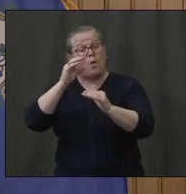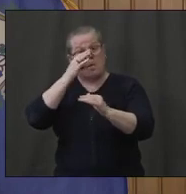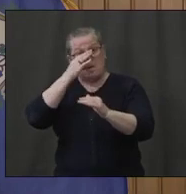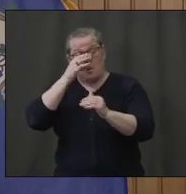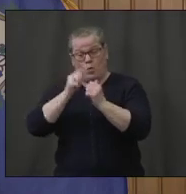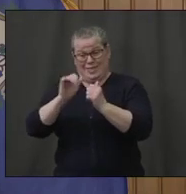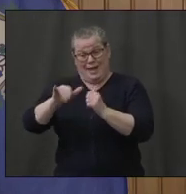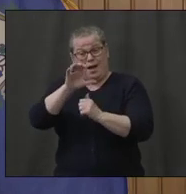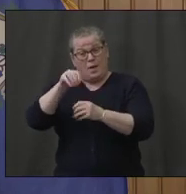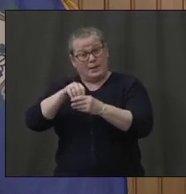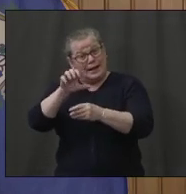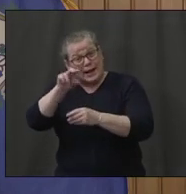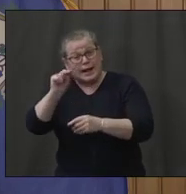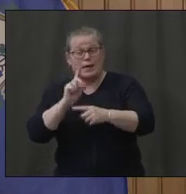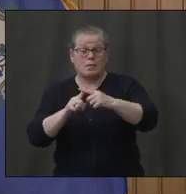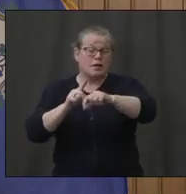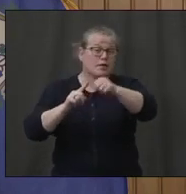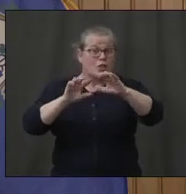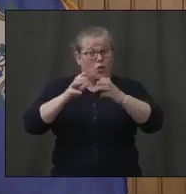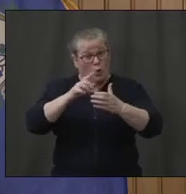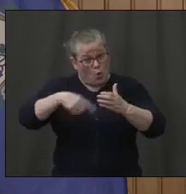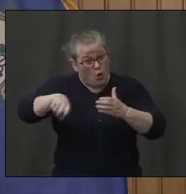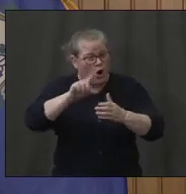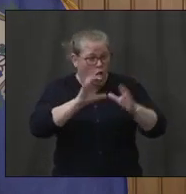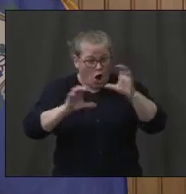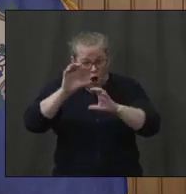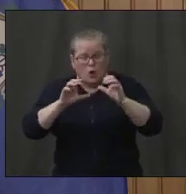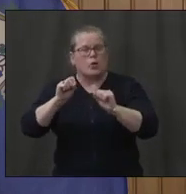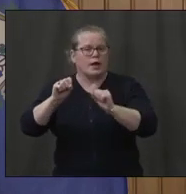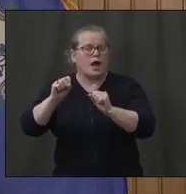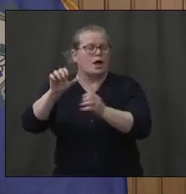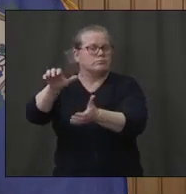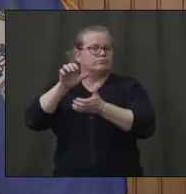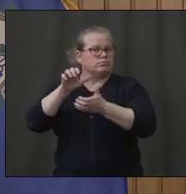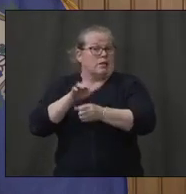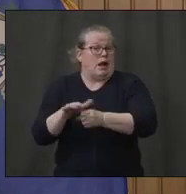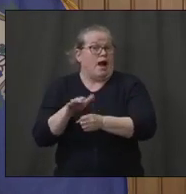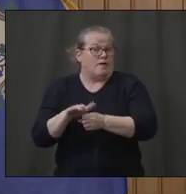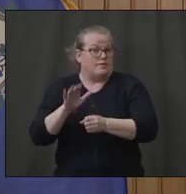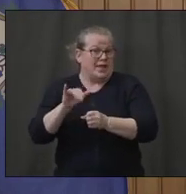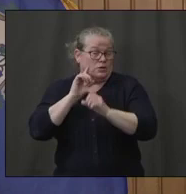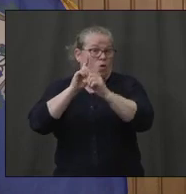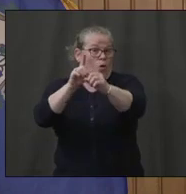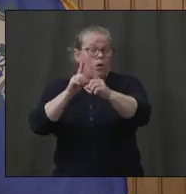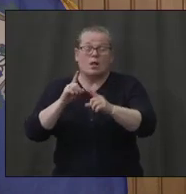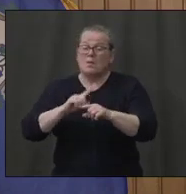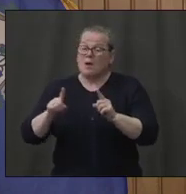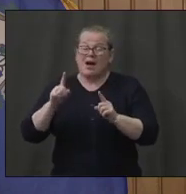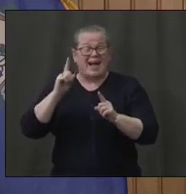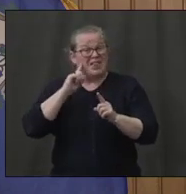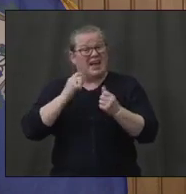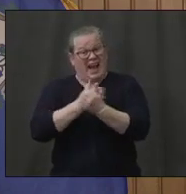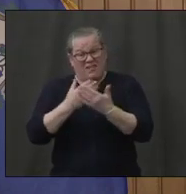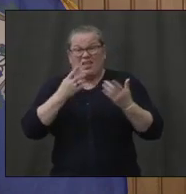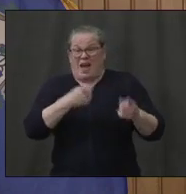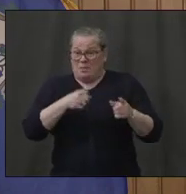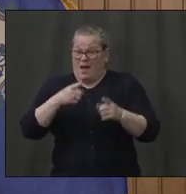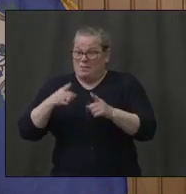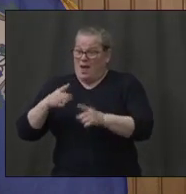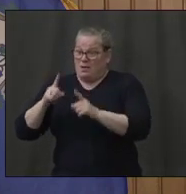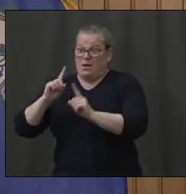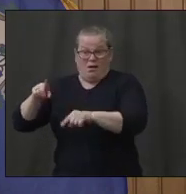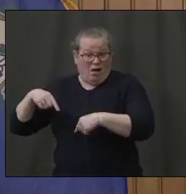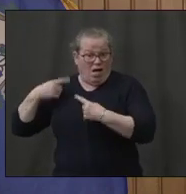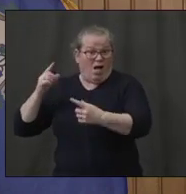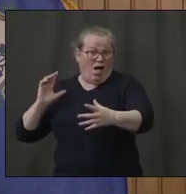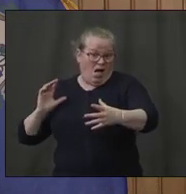with all of our hospitals, working across the state of Connecticut, we're in as good a position as we can be given these circumstances, and everything